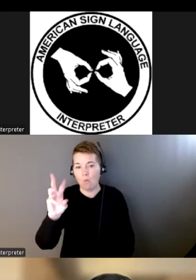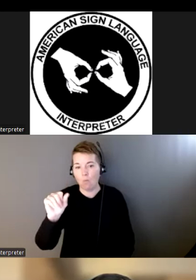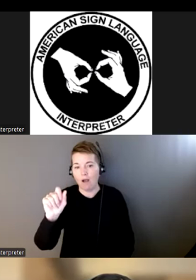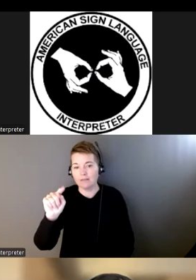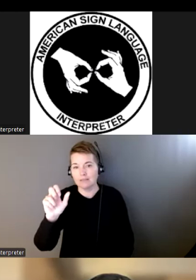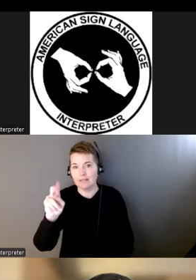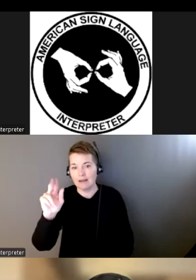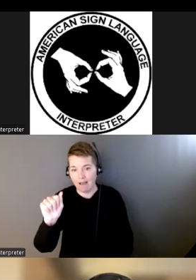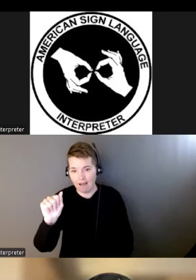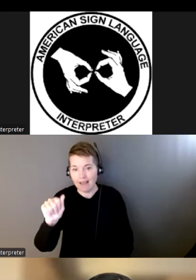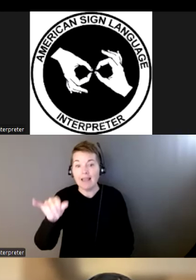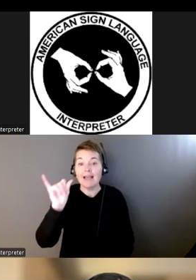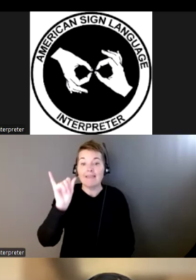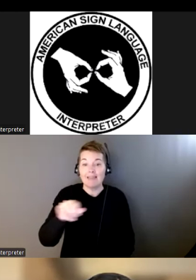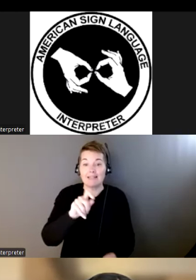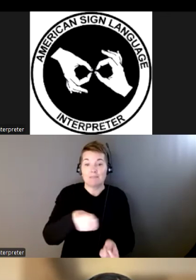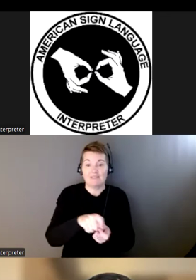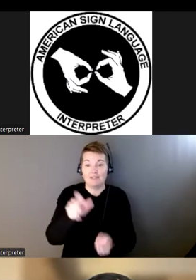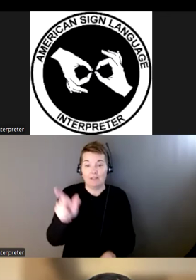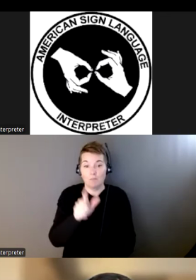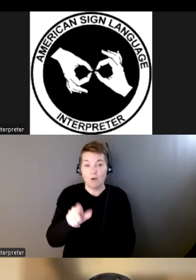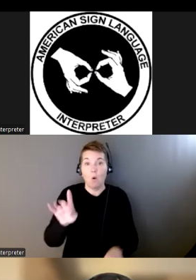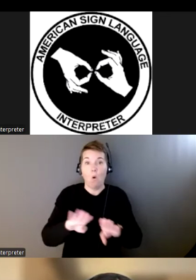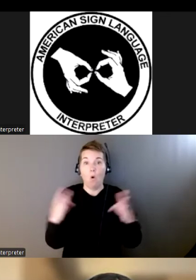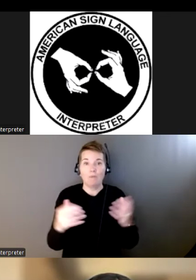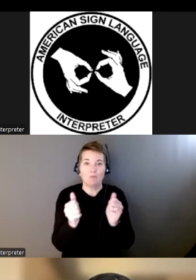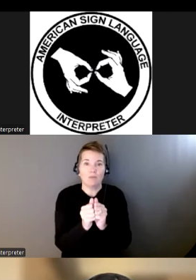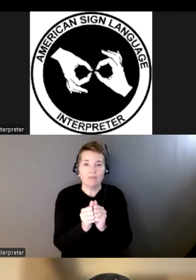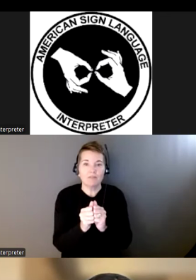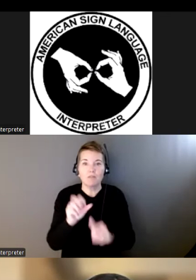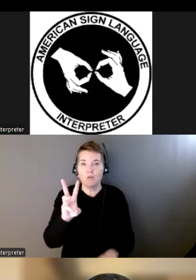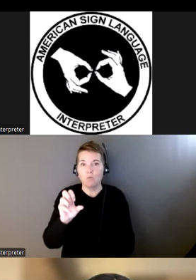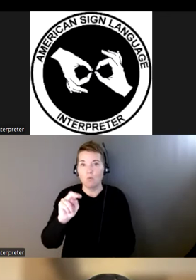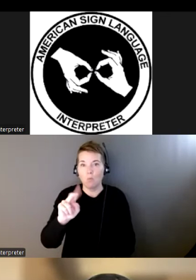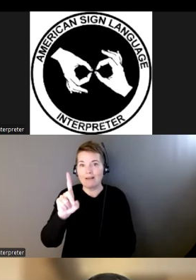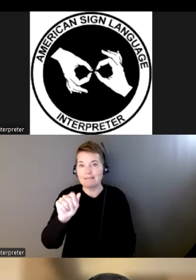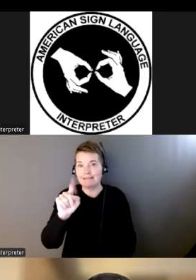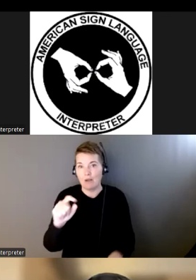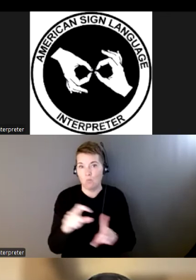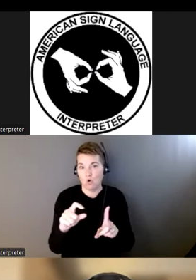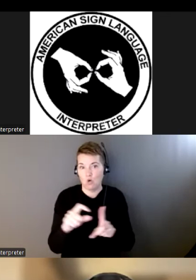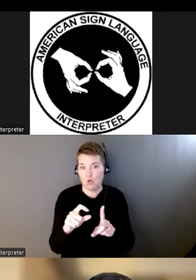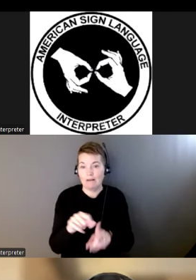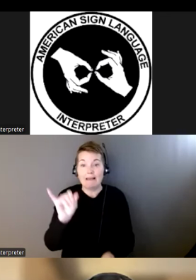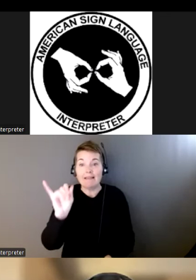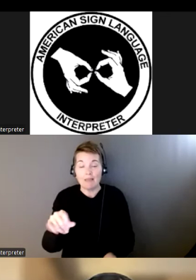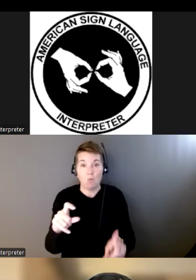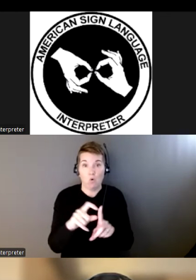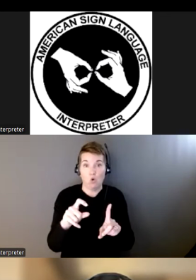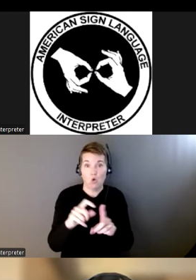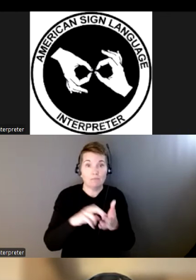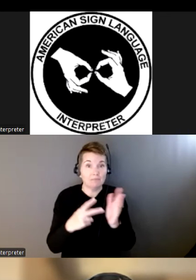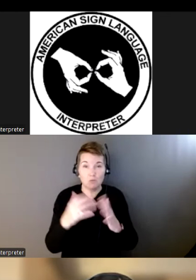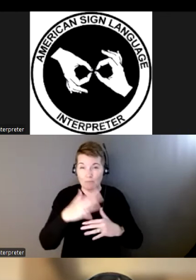name. The origin of the Wendat word, Ada Nona Westina, meaning where they had a